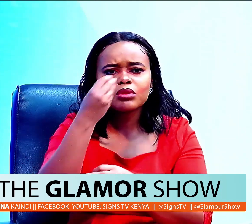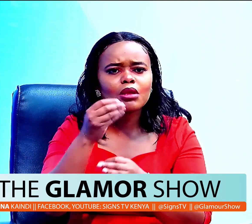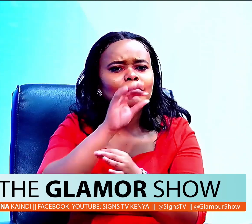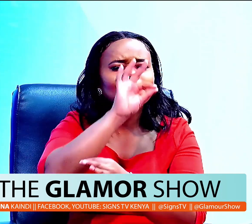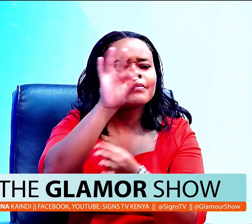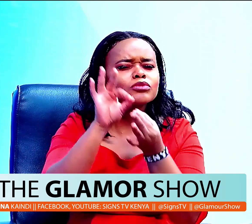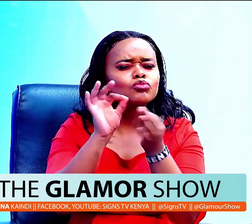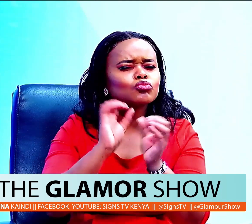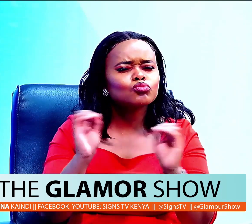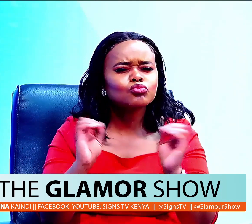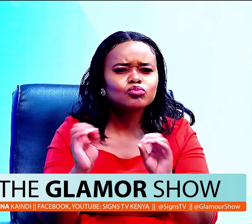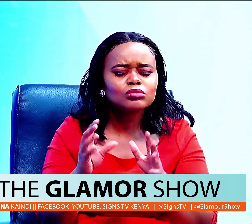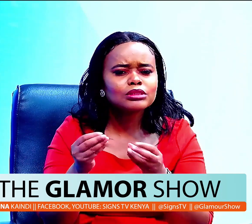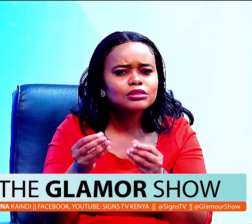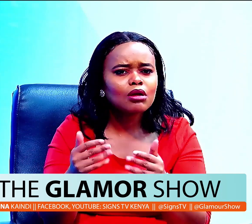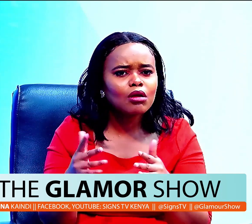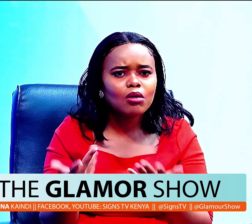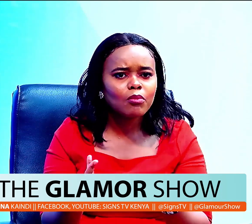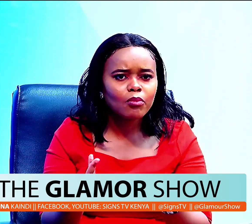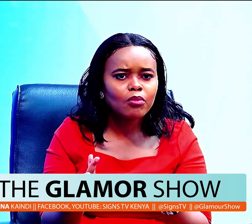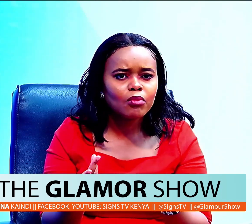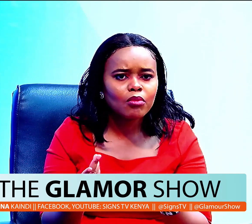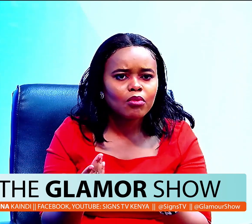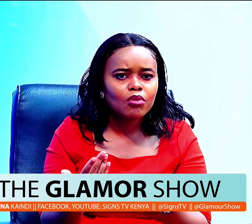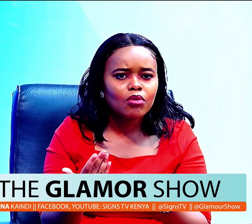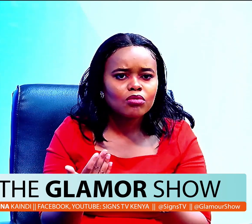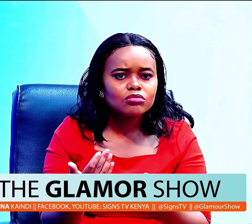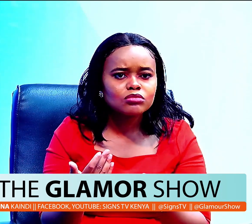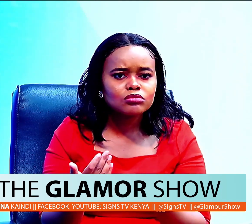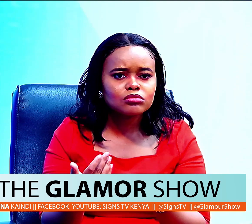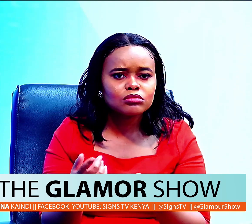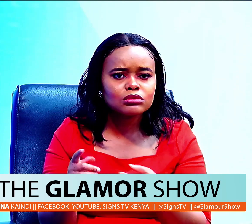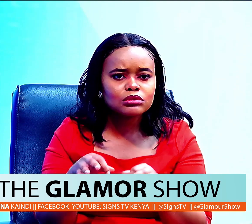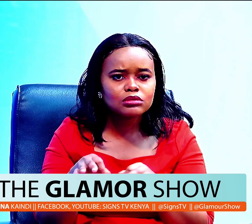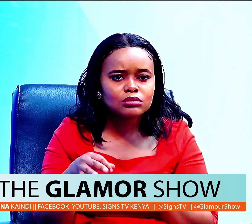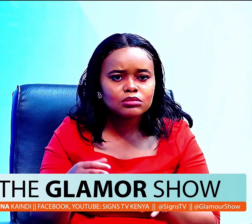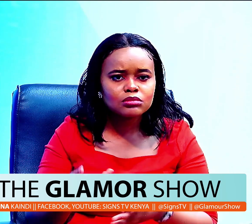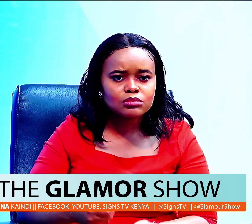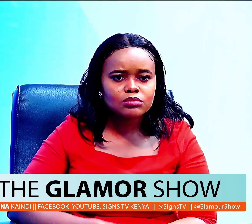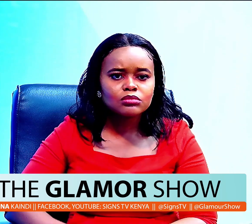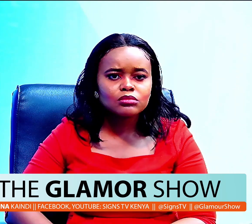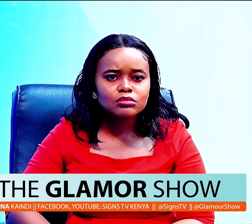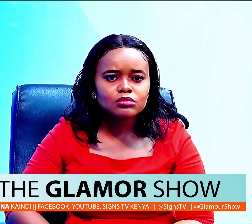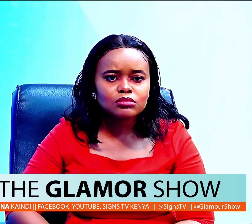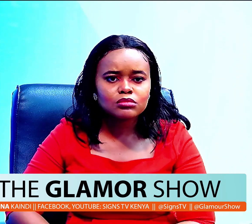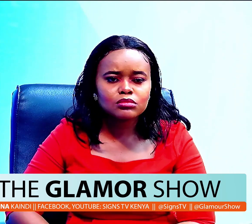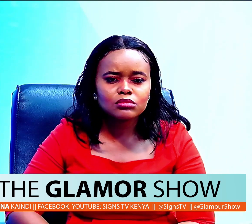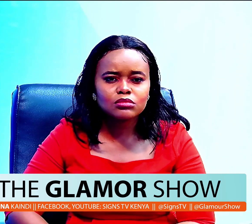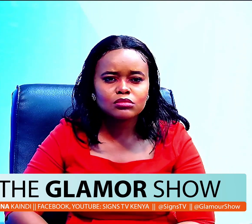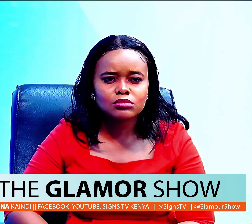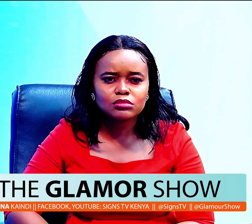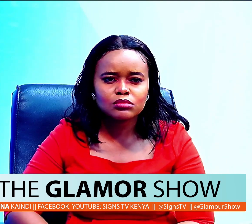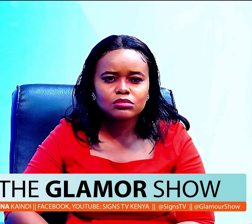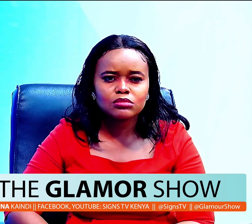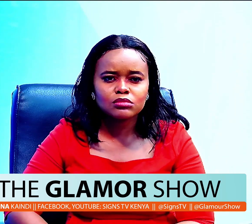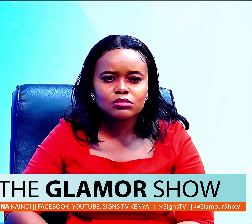and then maybe they don't pay the exact money that you agreed, how do you solve